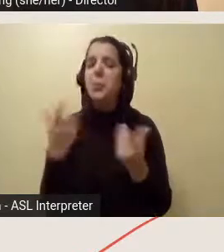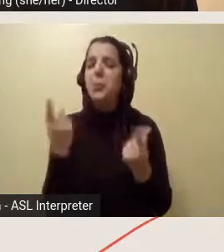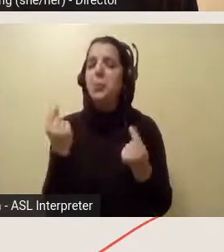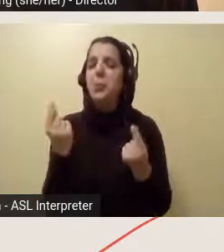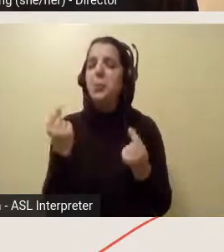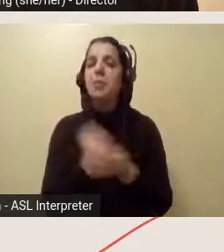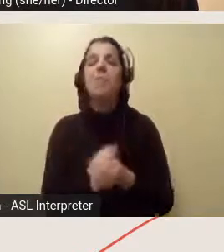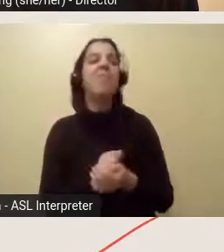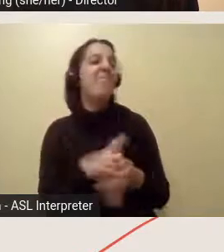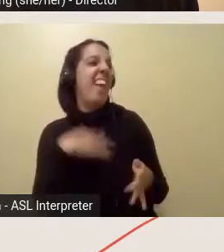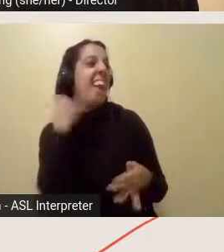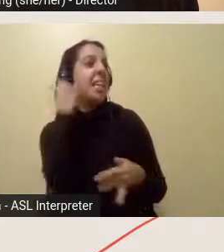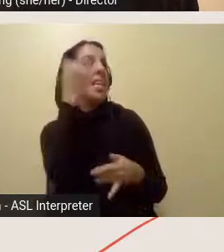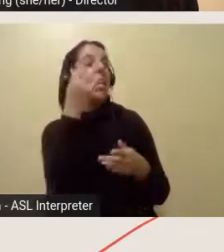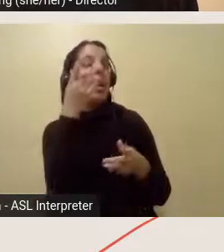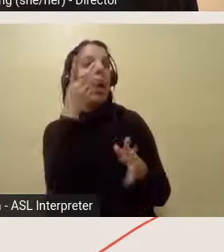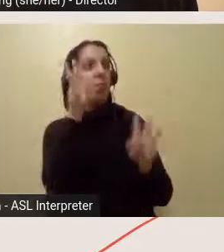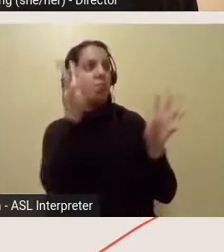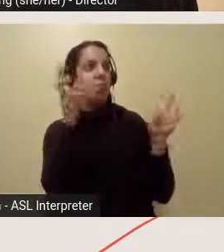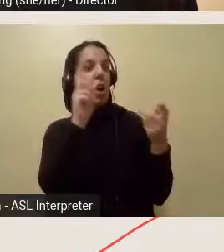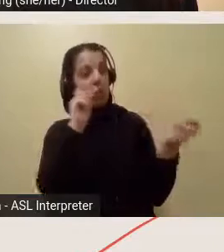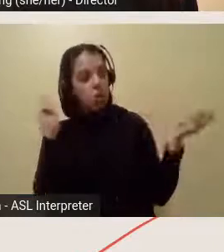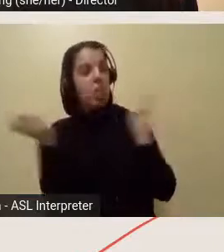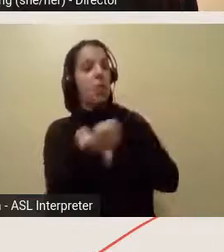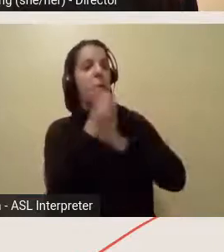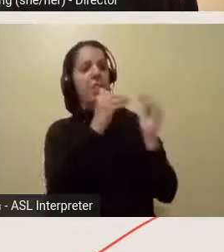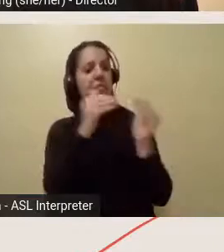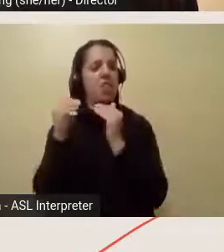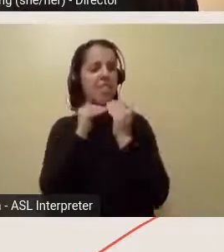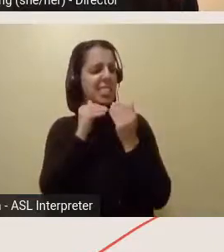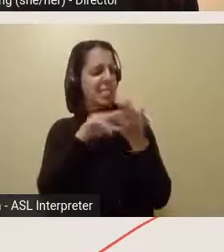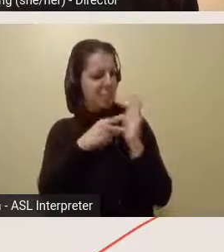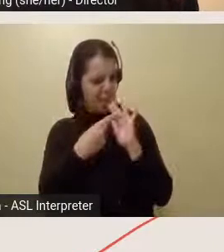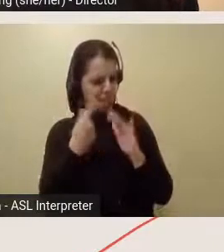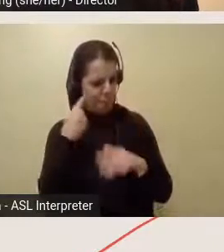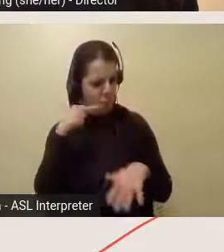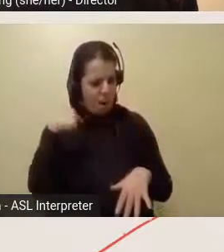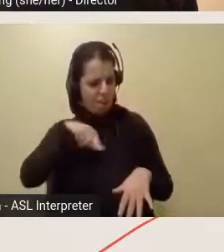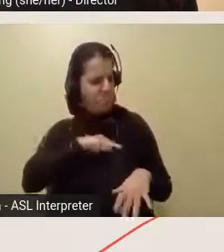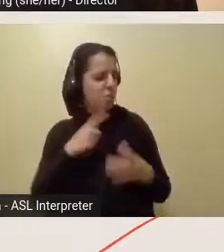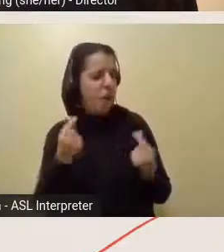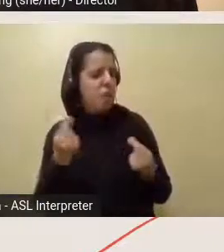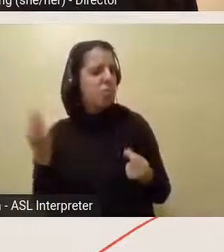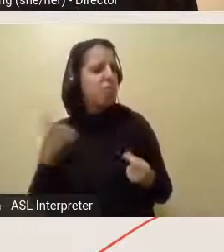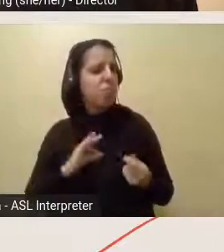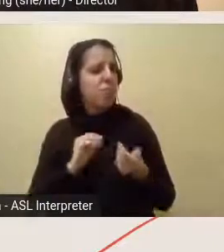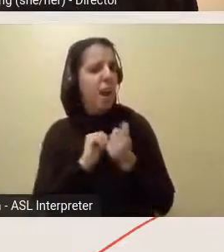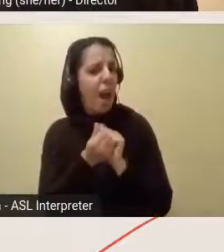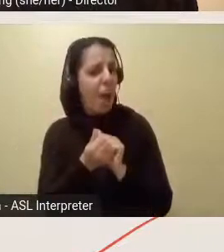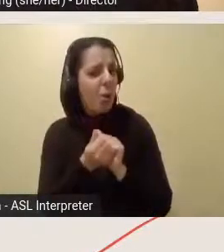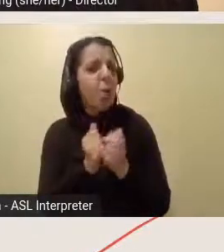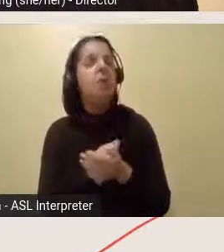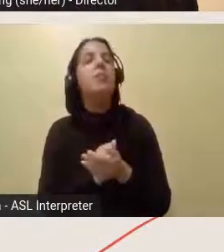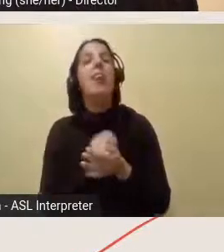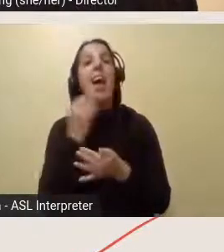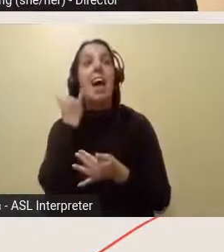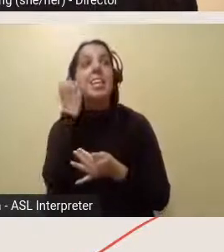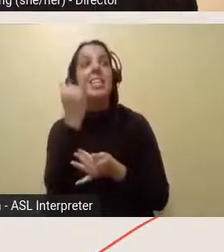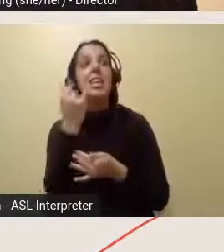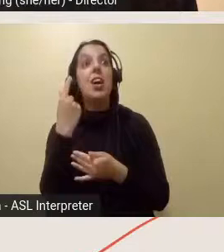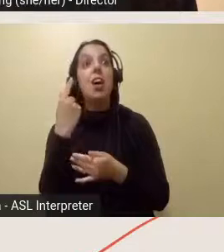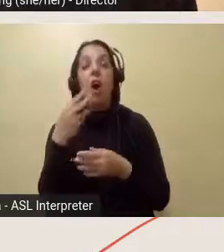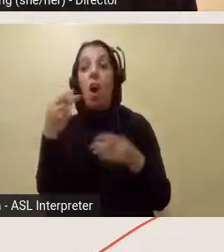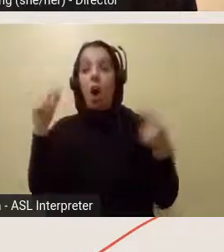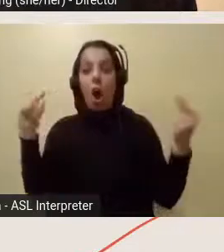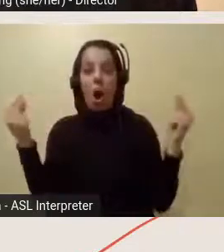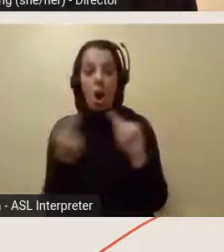Yeah, I mean, I think so much about this idea of transformative justice and what it offers for us, right? It suggests that what we're